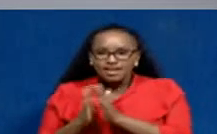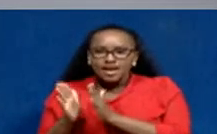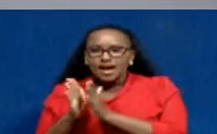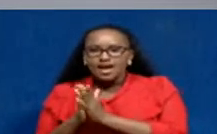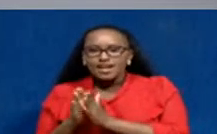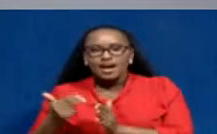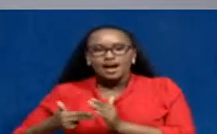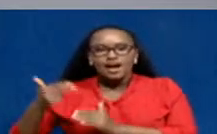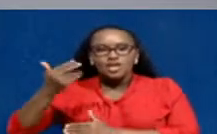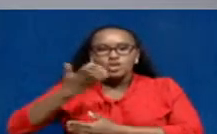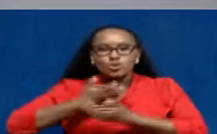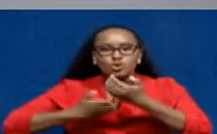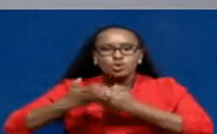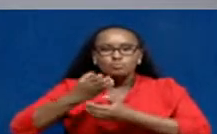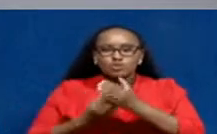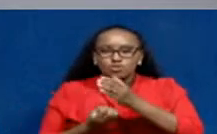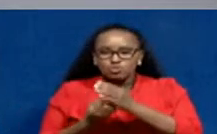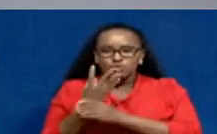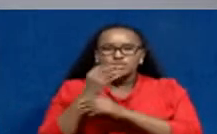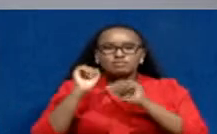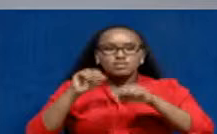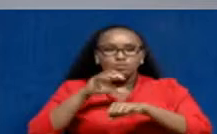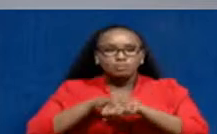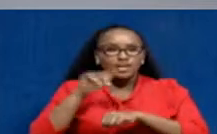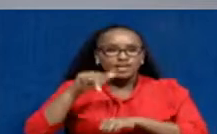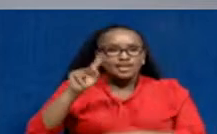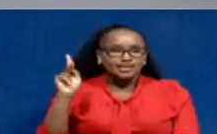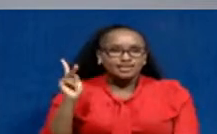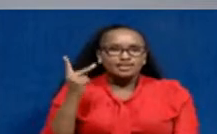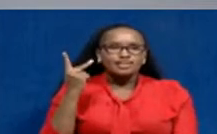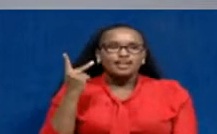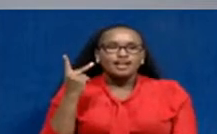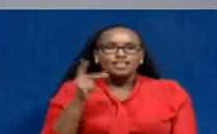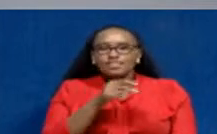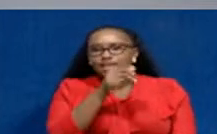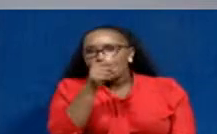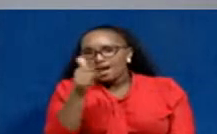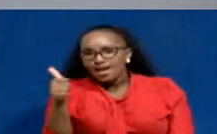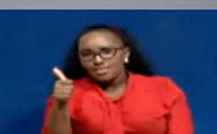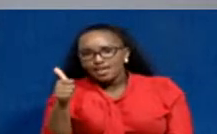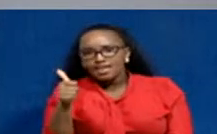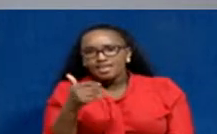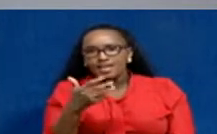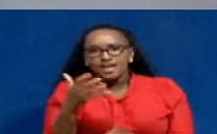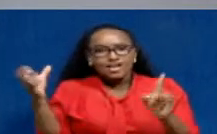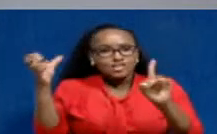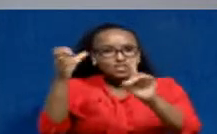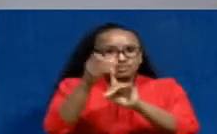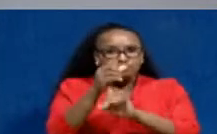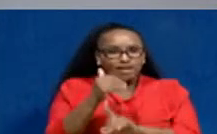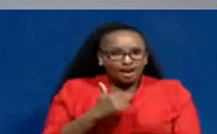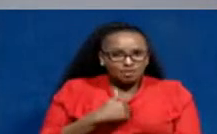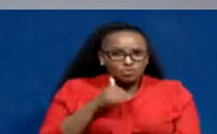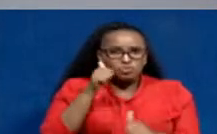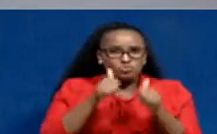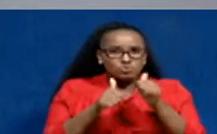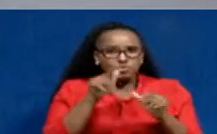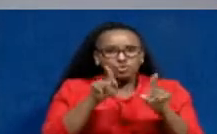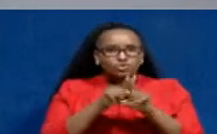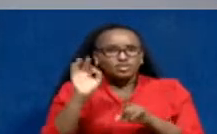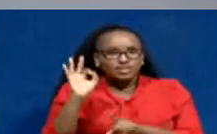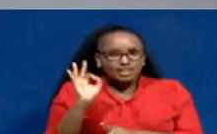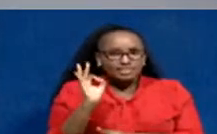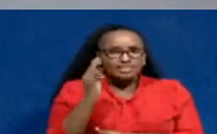the highest economic growth ever recorded in Kenya. The other notable achievement, which is also the